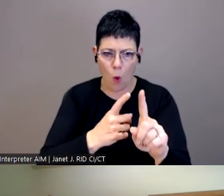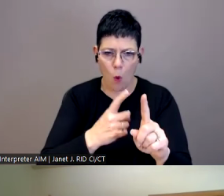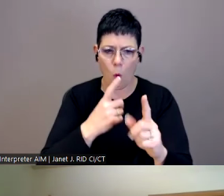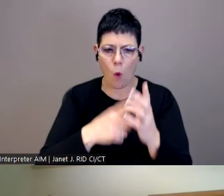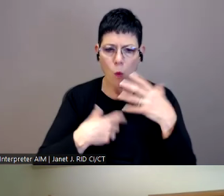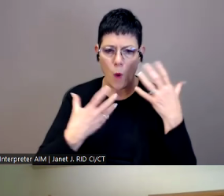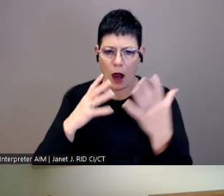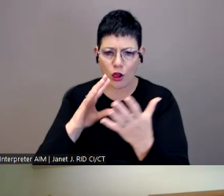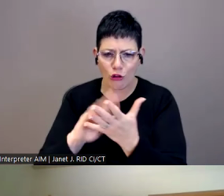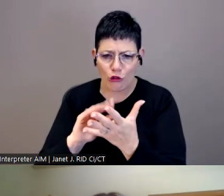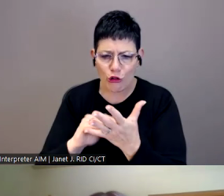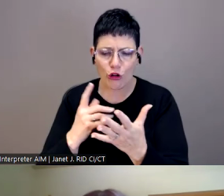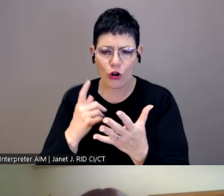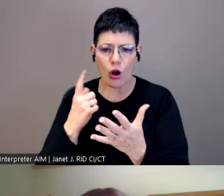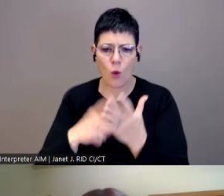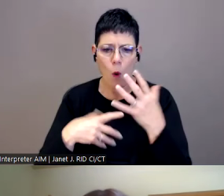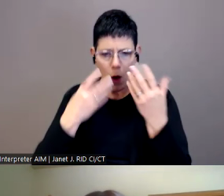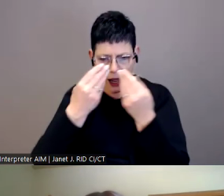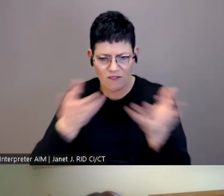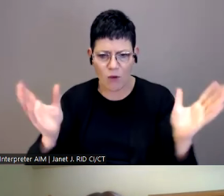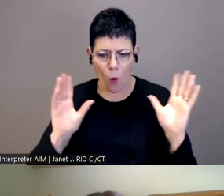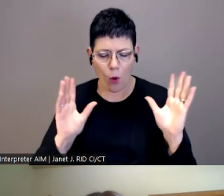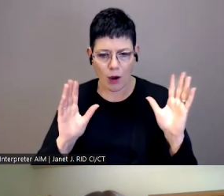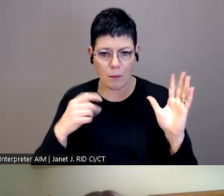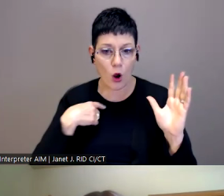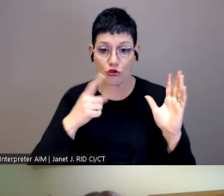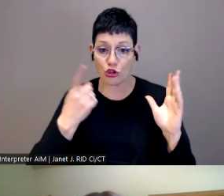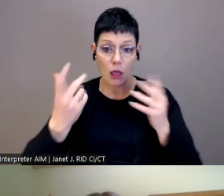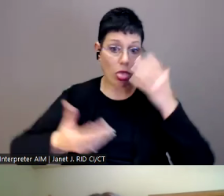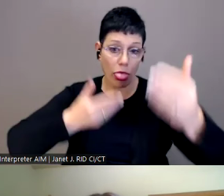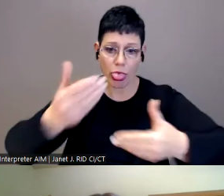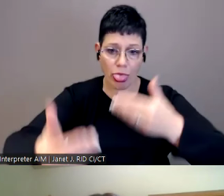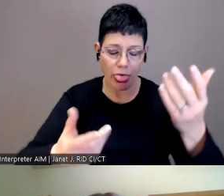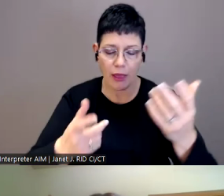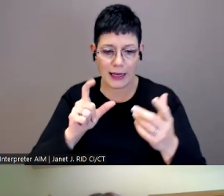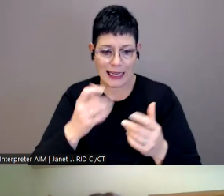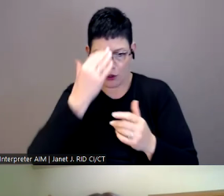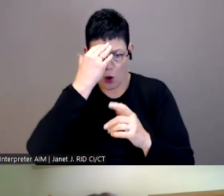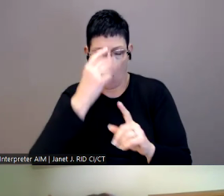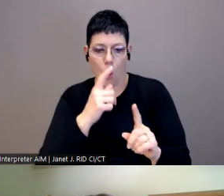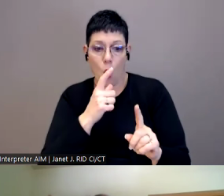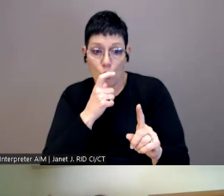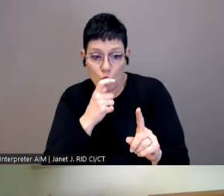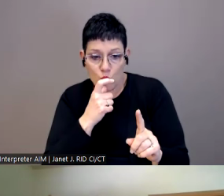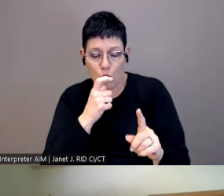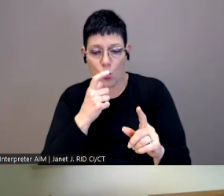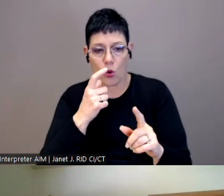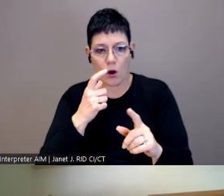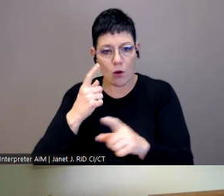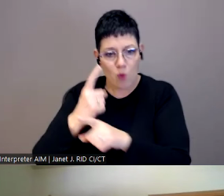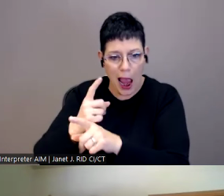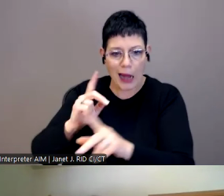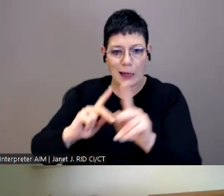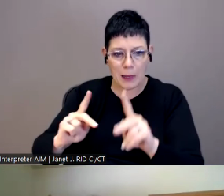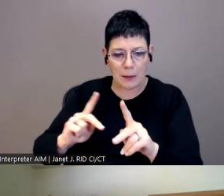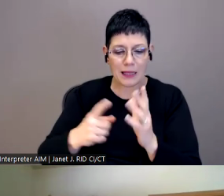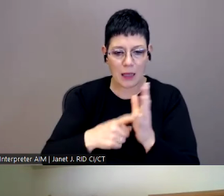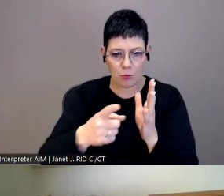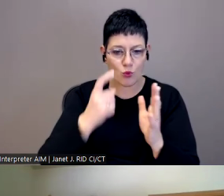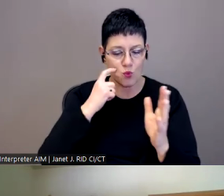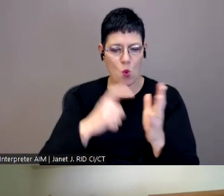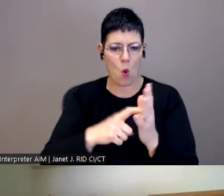are we trying to inform? And I think that, who knows that? And I think so often you see methods involving people, but